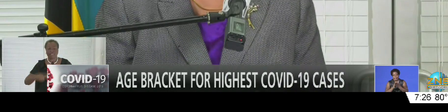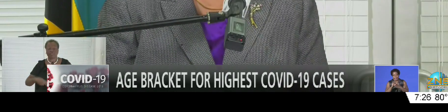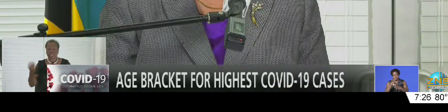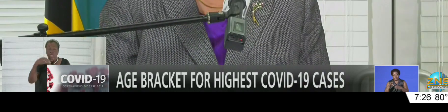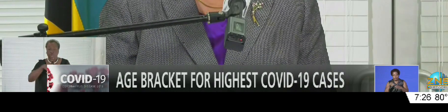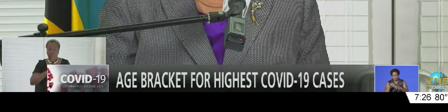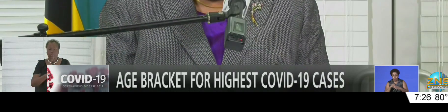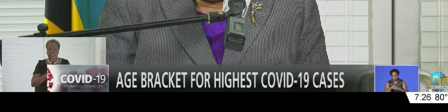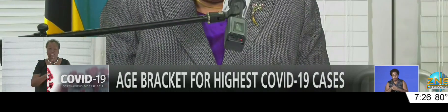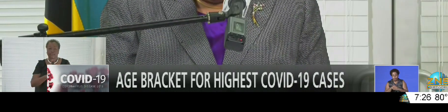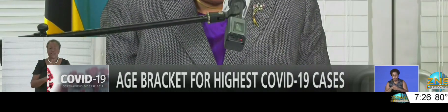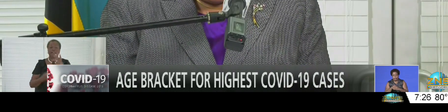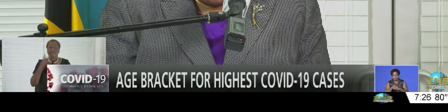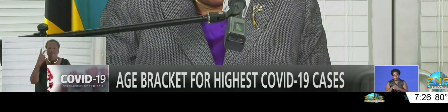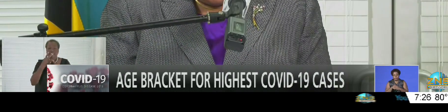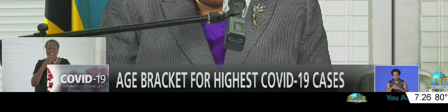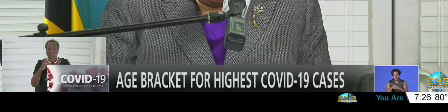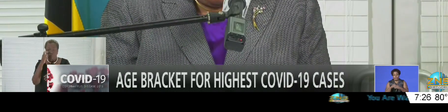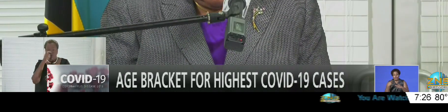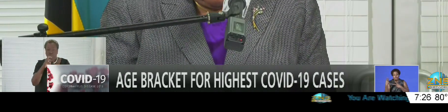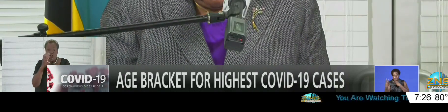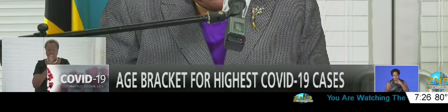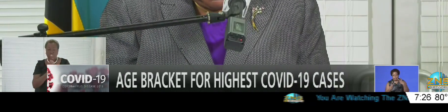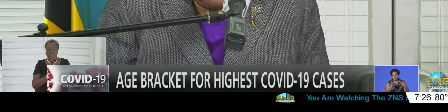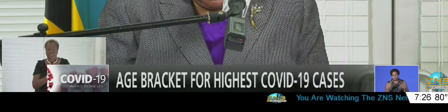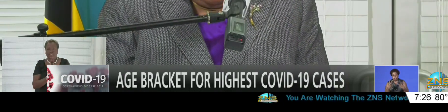include visitor restrictions,